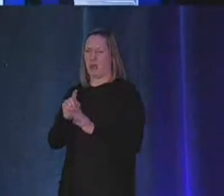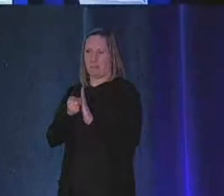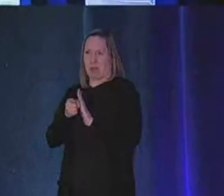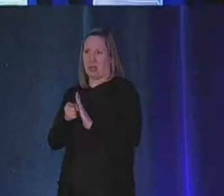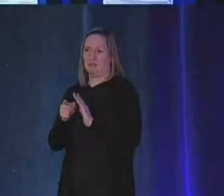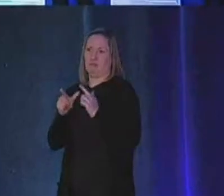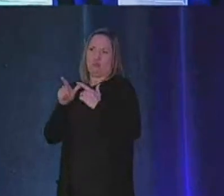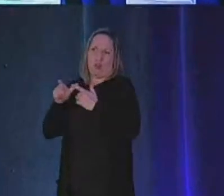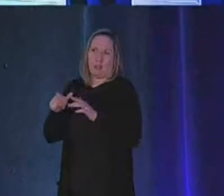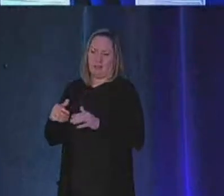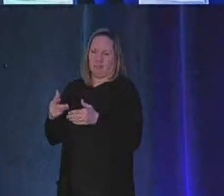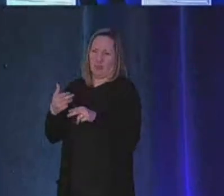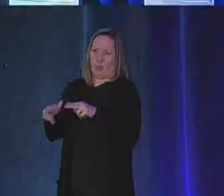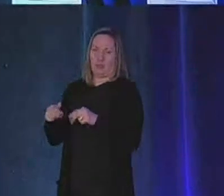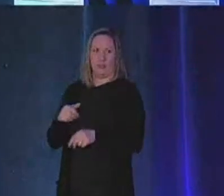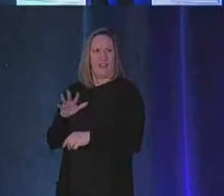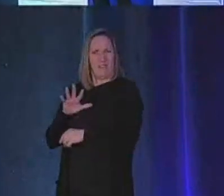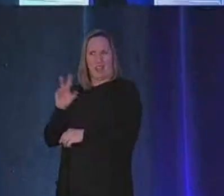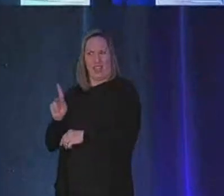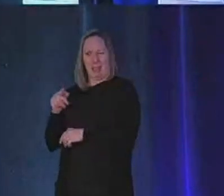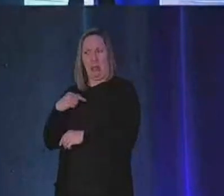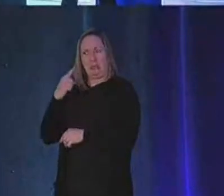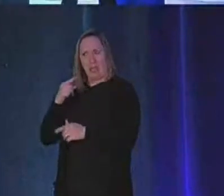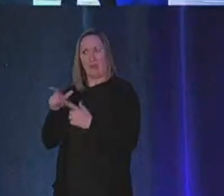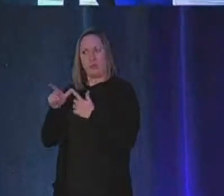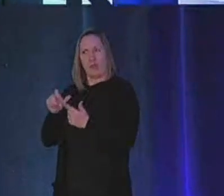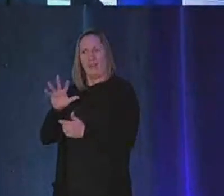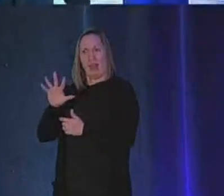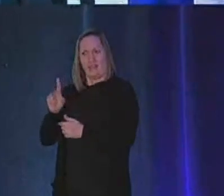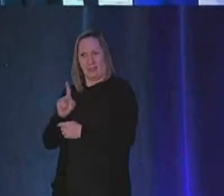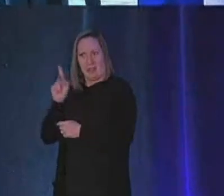like, was it 5K? I think we did 5K, yeah, it was.